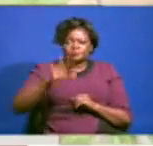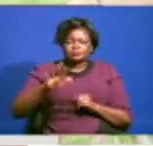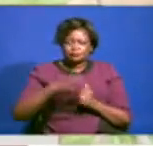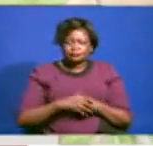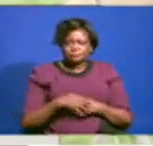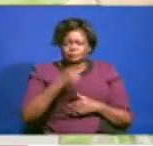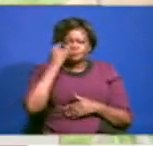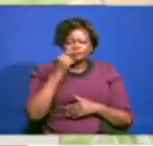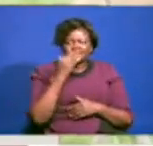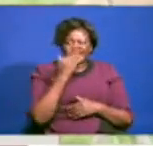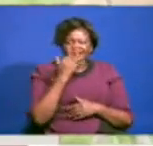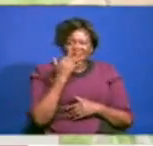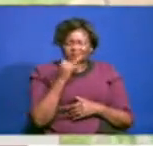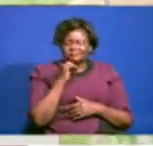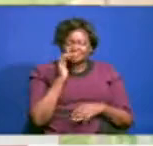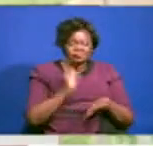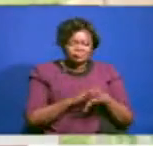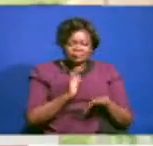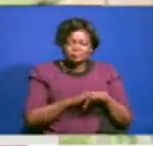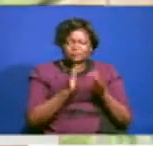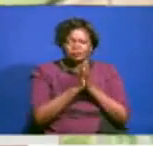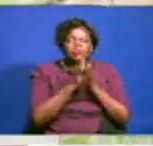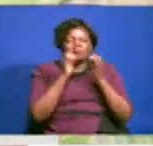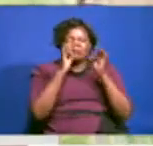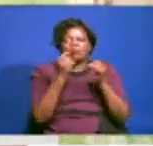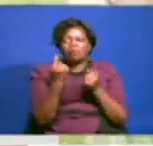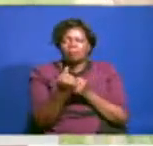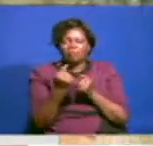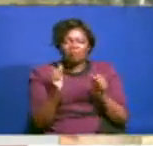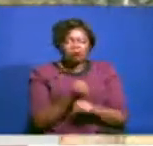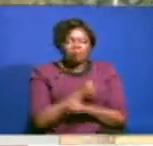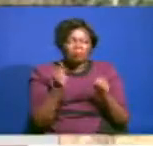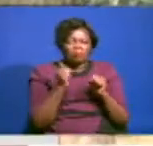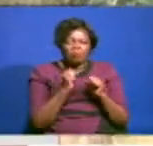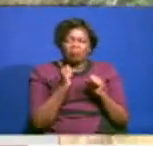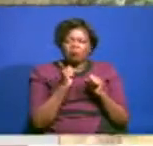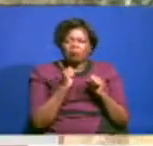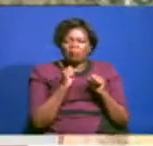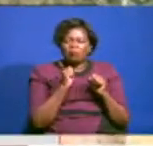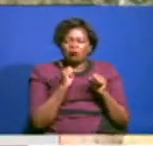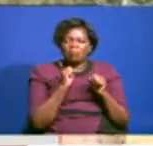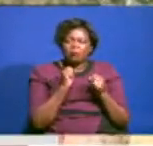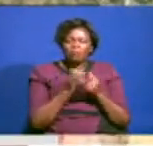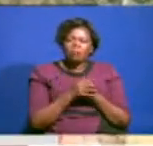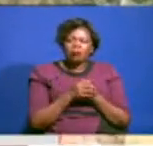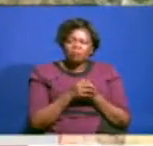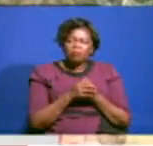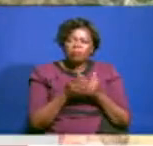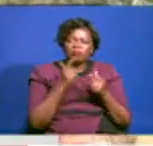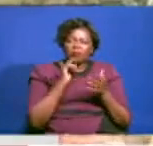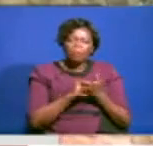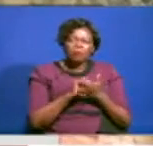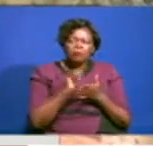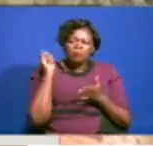hiyo harufu ilikuwa mbaya na mtu akiwa peke yake angeweza kusimamisha hiyo kitu. The residents said leaving donkeys are of